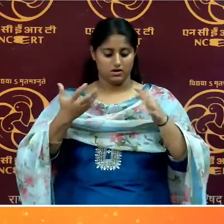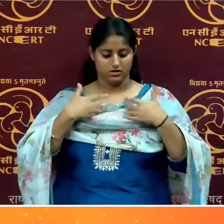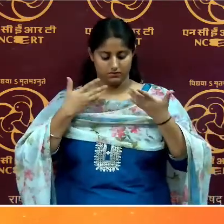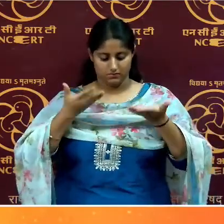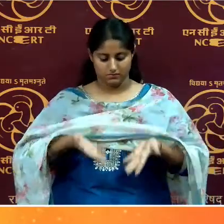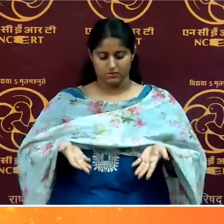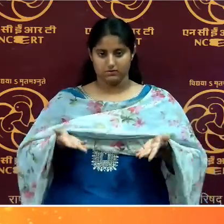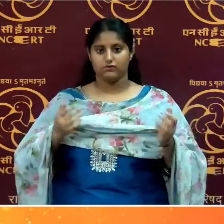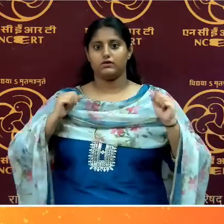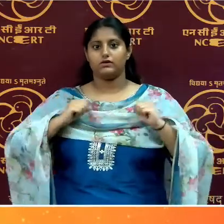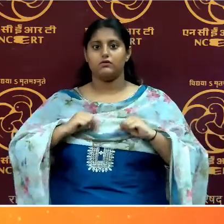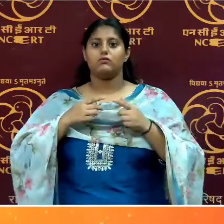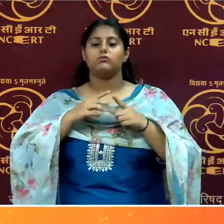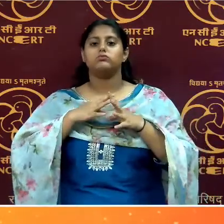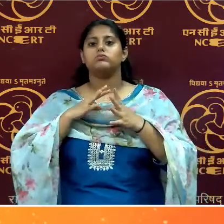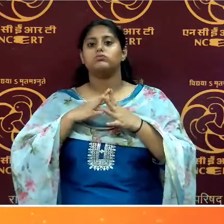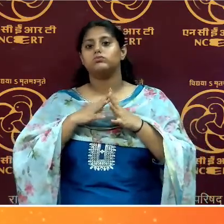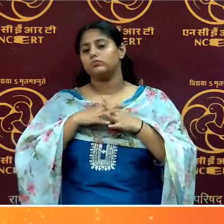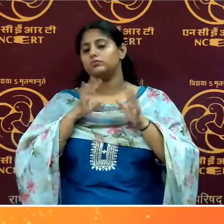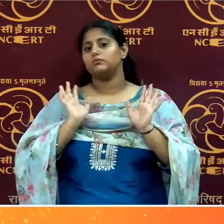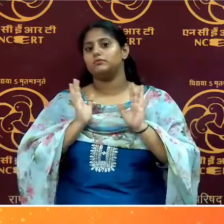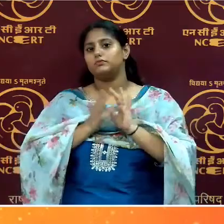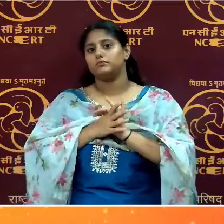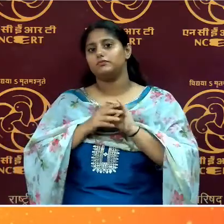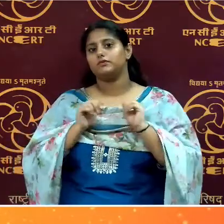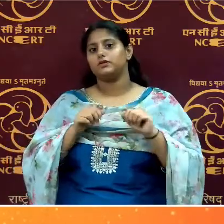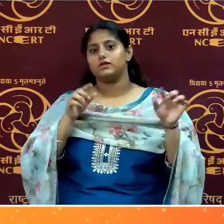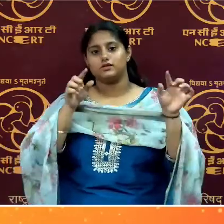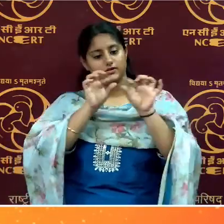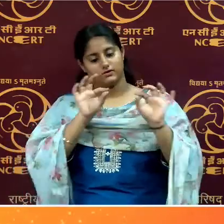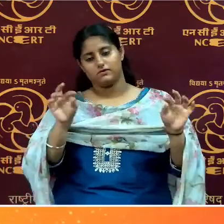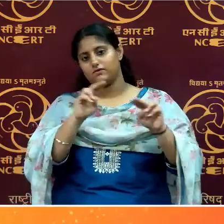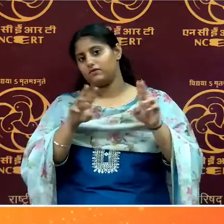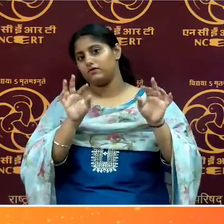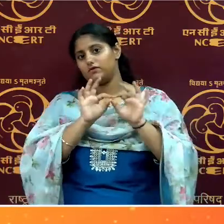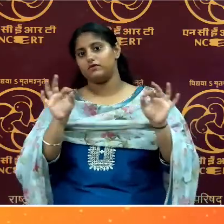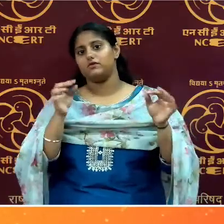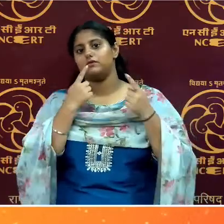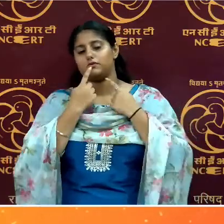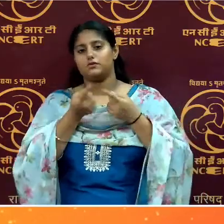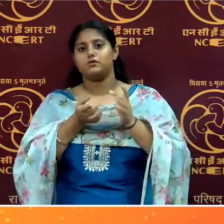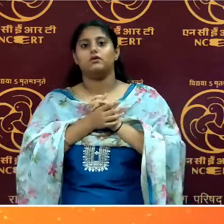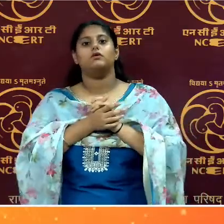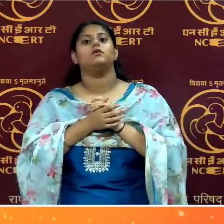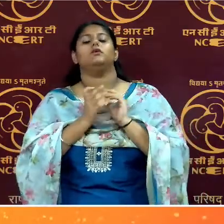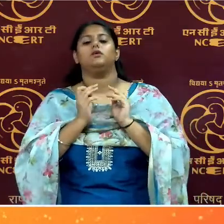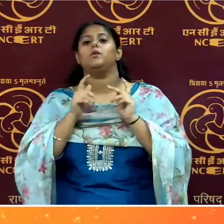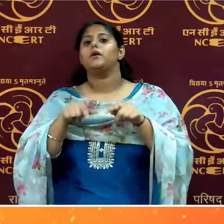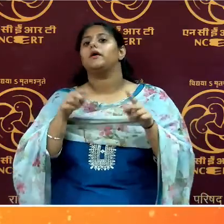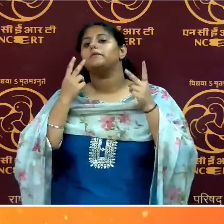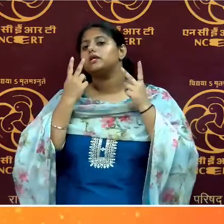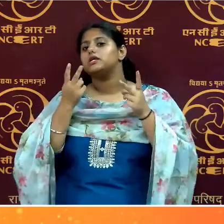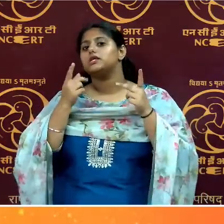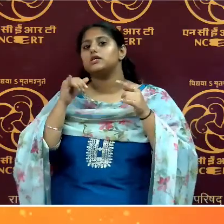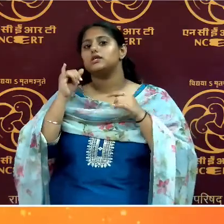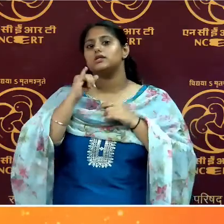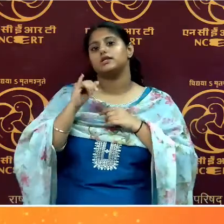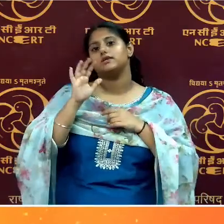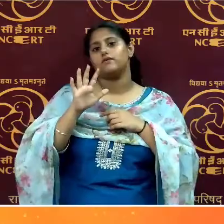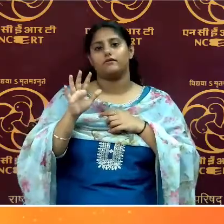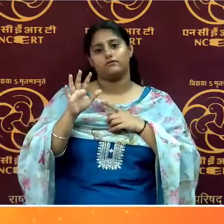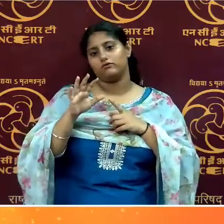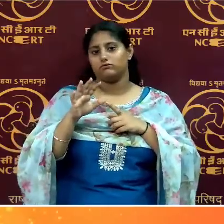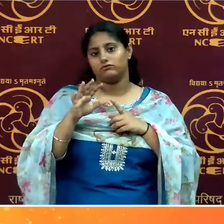should be my complete statement. Yes, Okay. yes, that is the complete statement. Why? Because we say that. Yeah. What is your weight? 65 kgs.